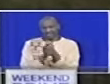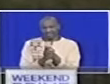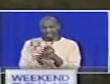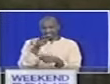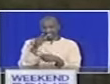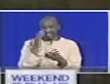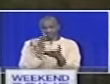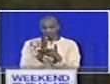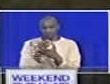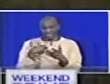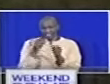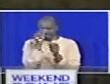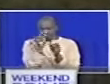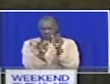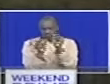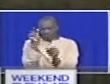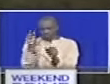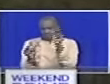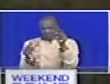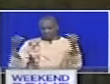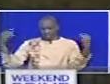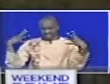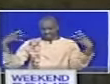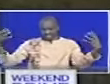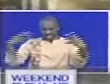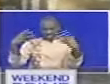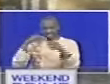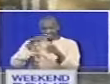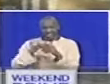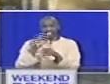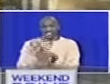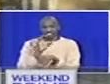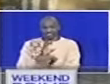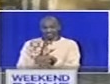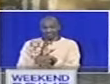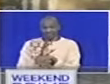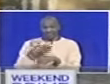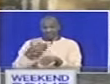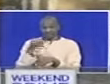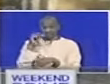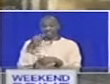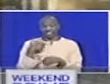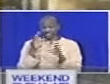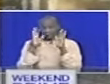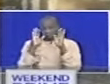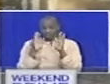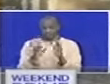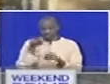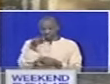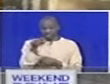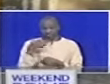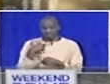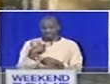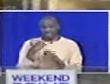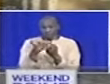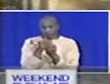seemingly little spaces let in enough daylight into the church. We find that it's necessary for it to be